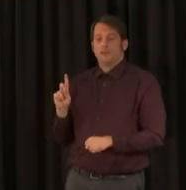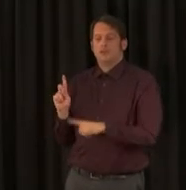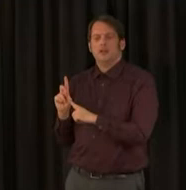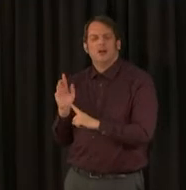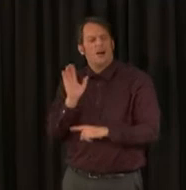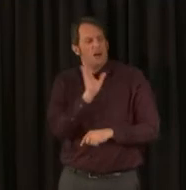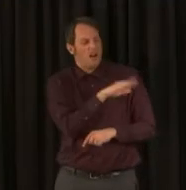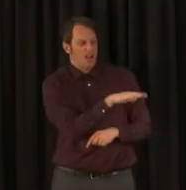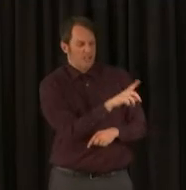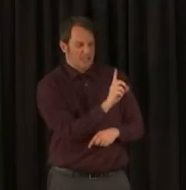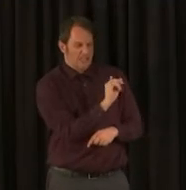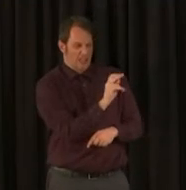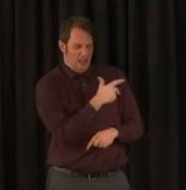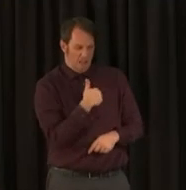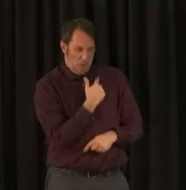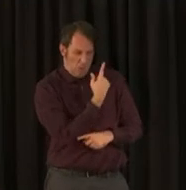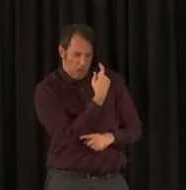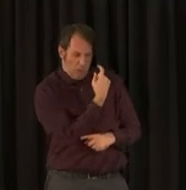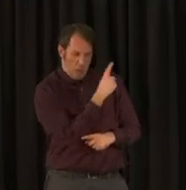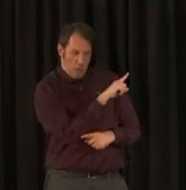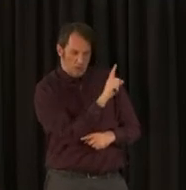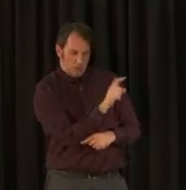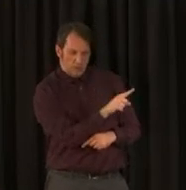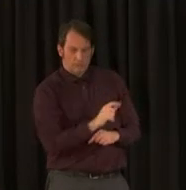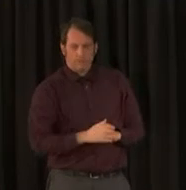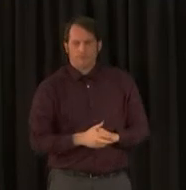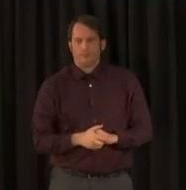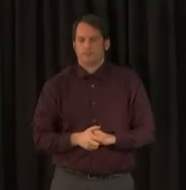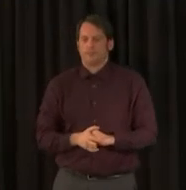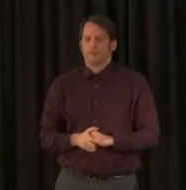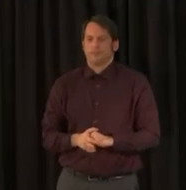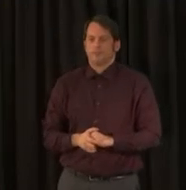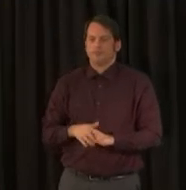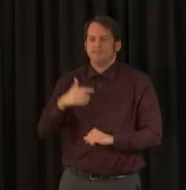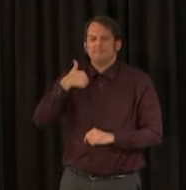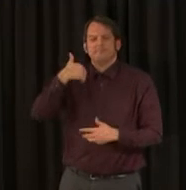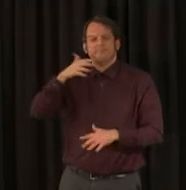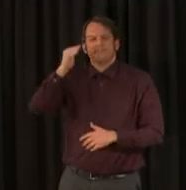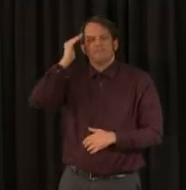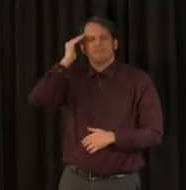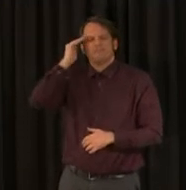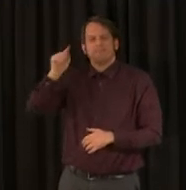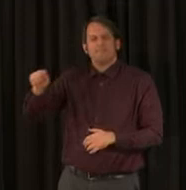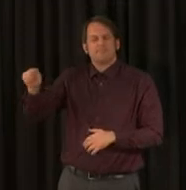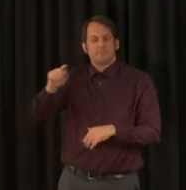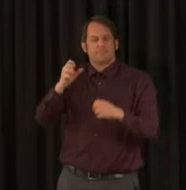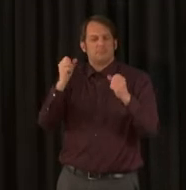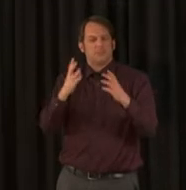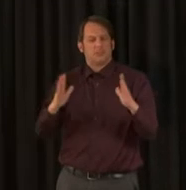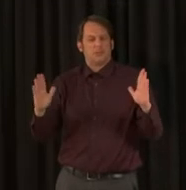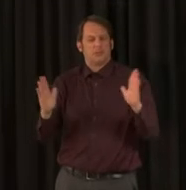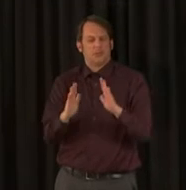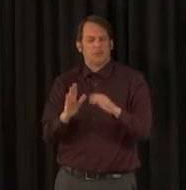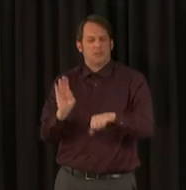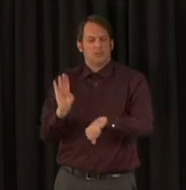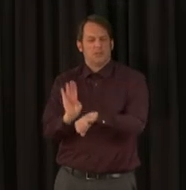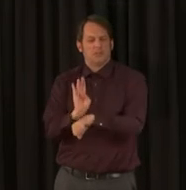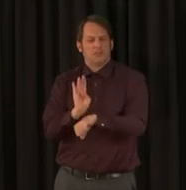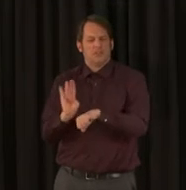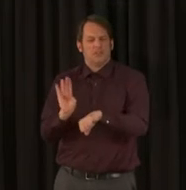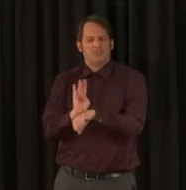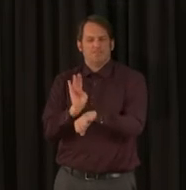that businesses, and Shiva has made this pretty evident in her comments too,